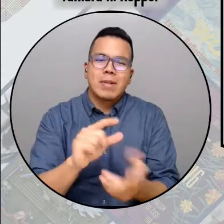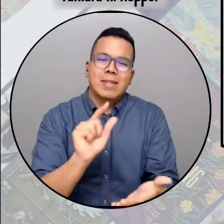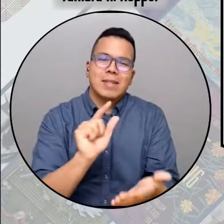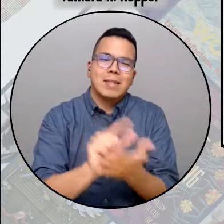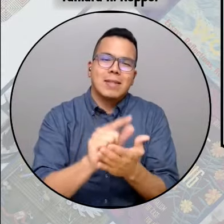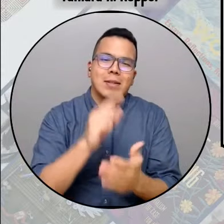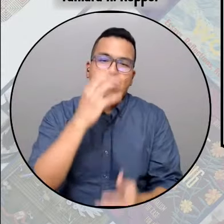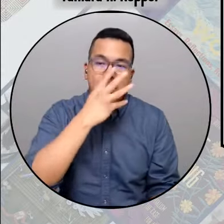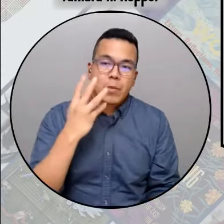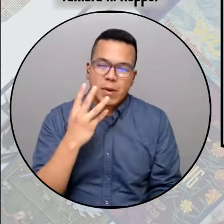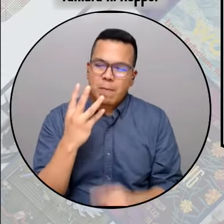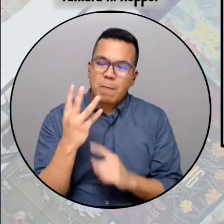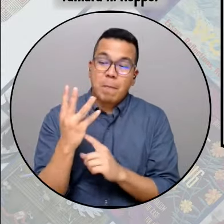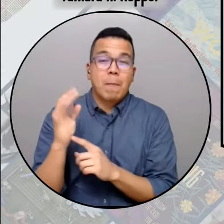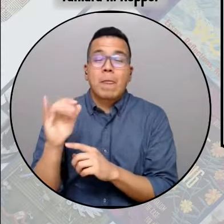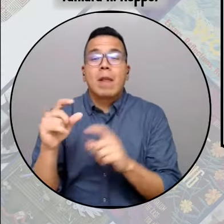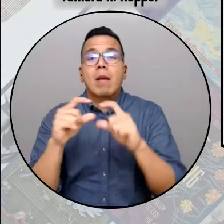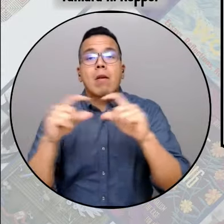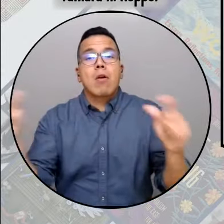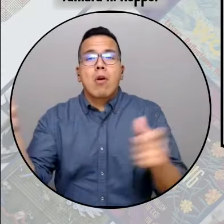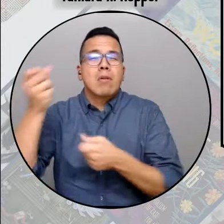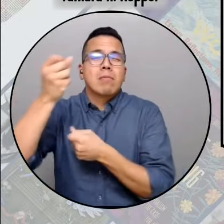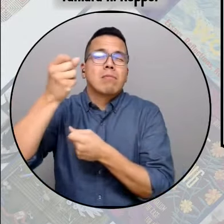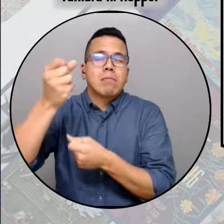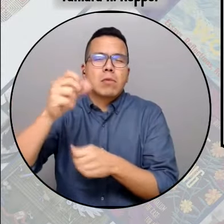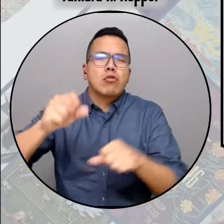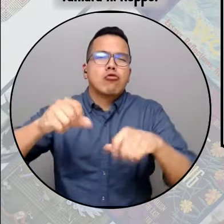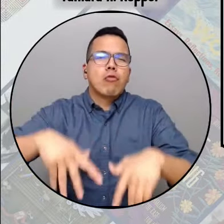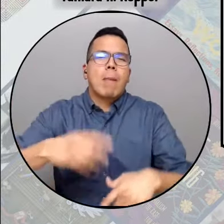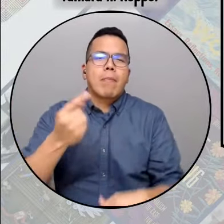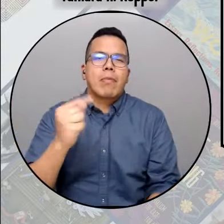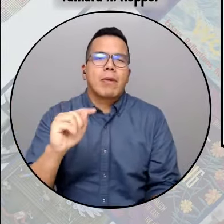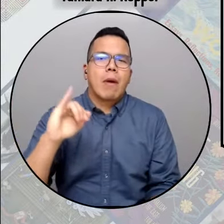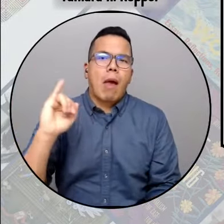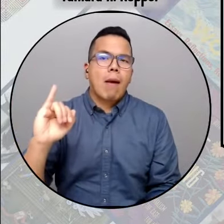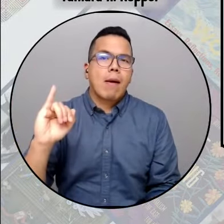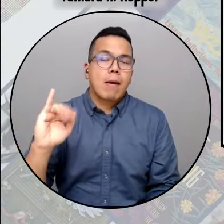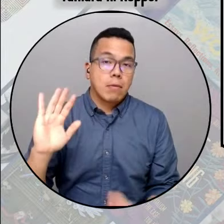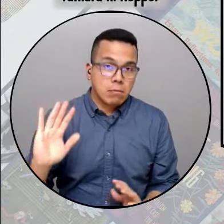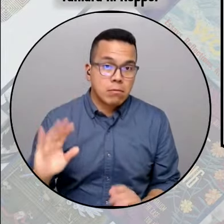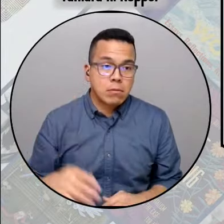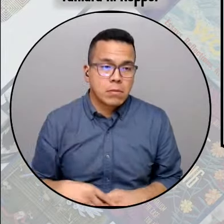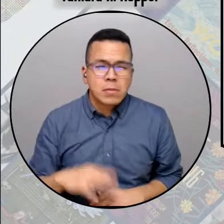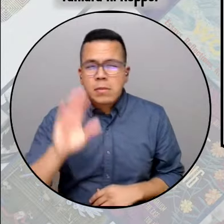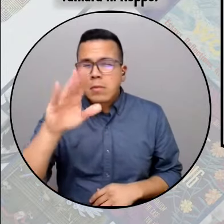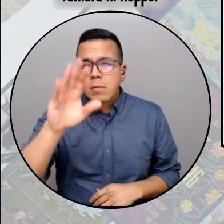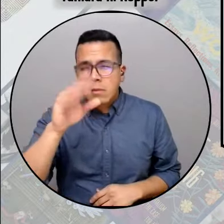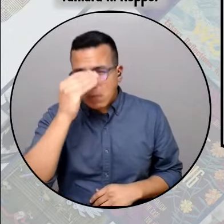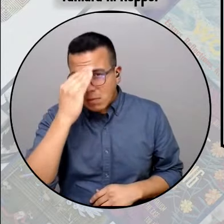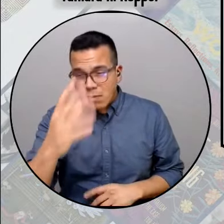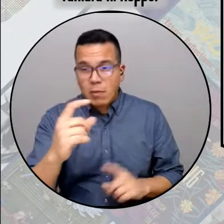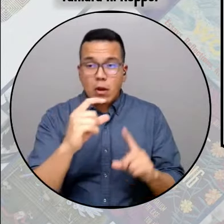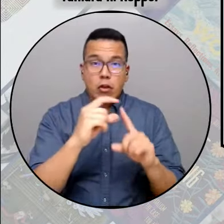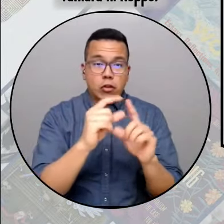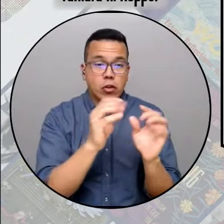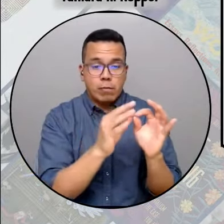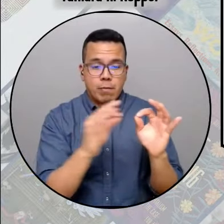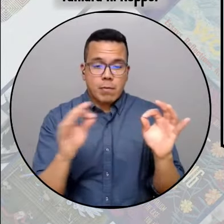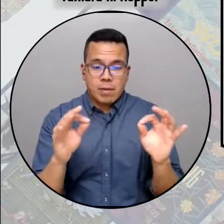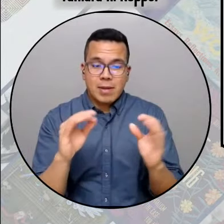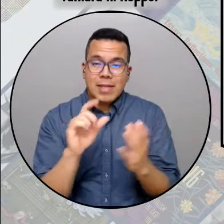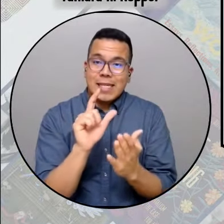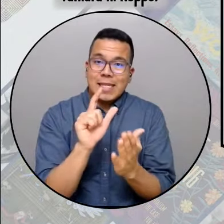whole Drop the I campaign. The thing is, the term illegal immigrant is kind of a